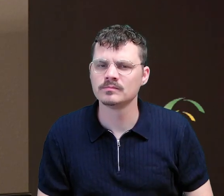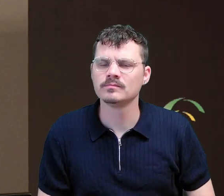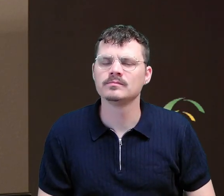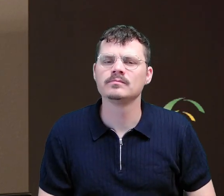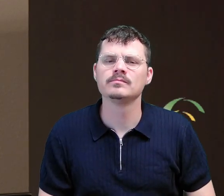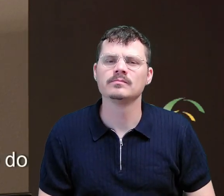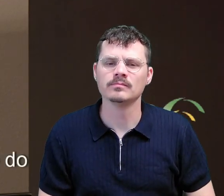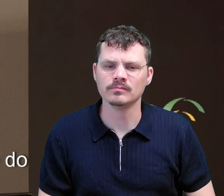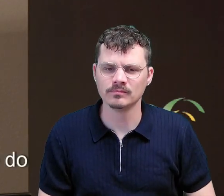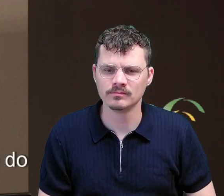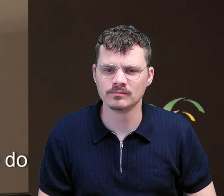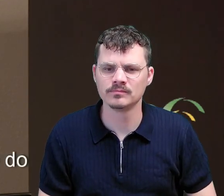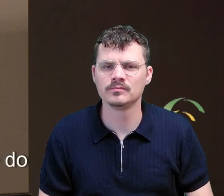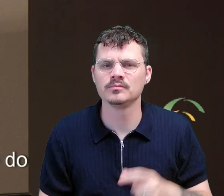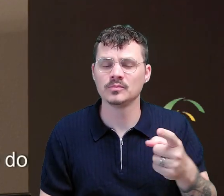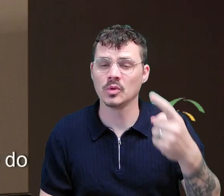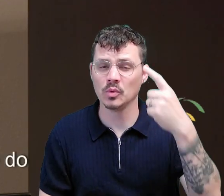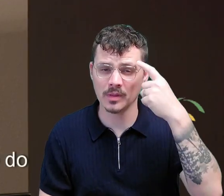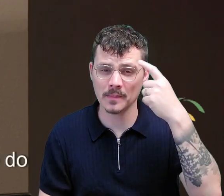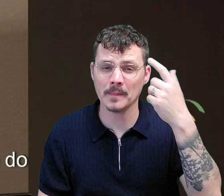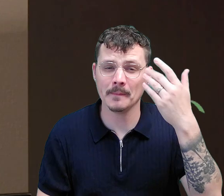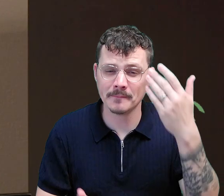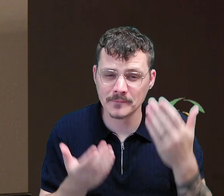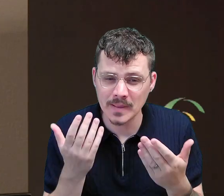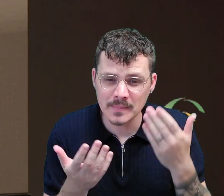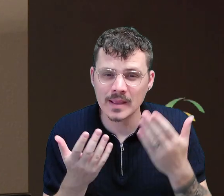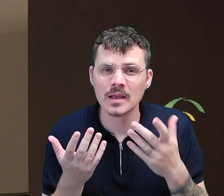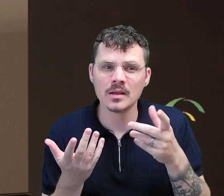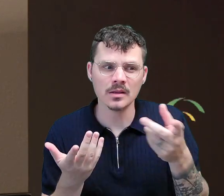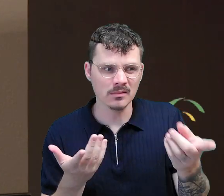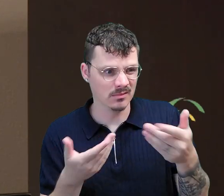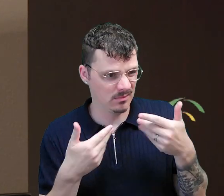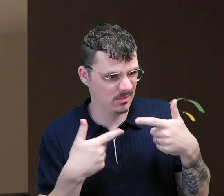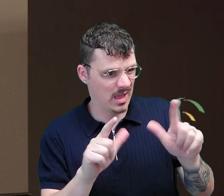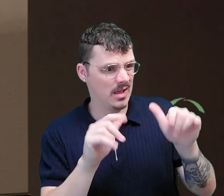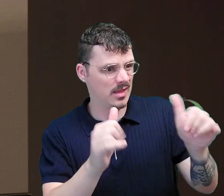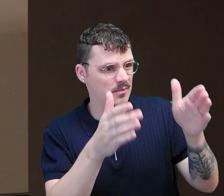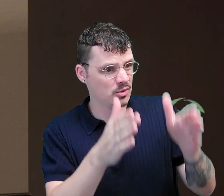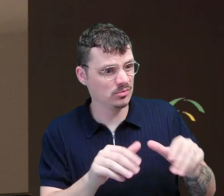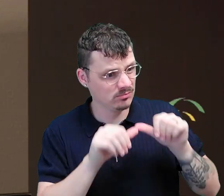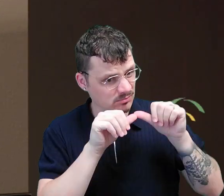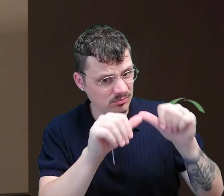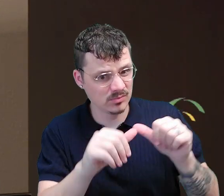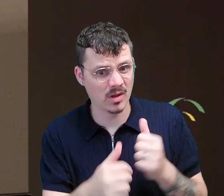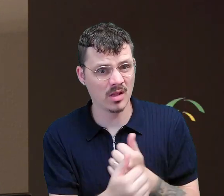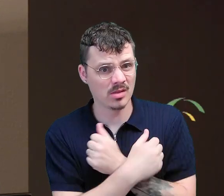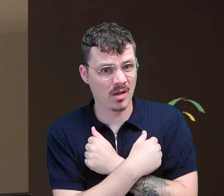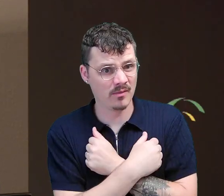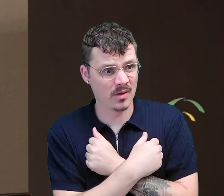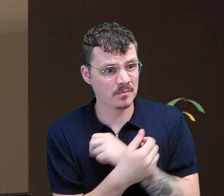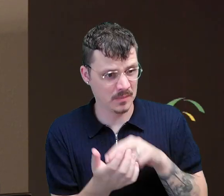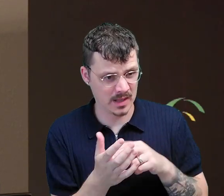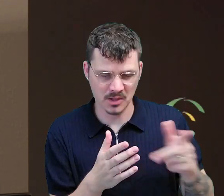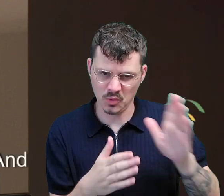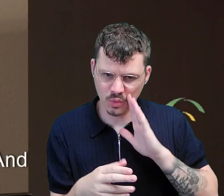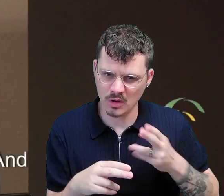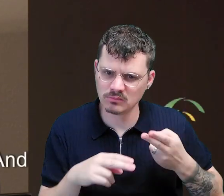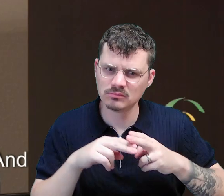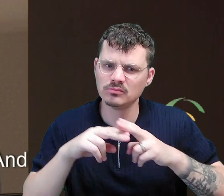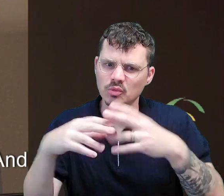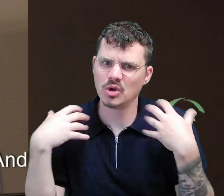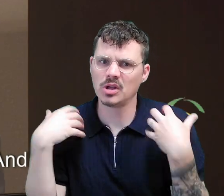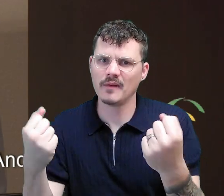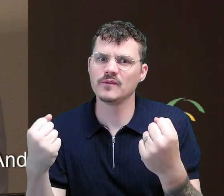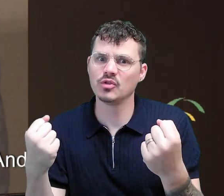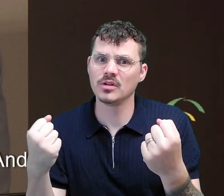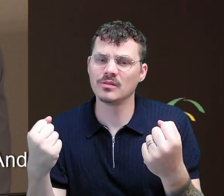Oh, you're thinking that maybe getting to do something he absolutely loves will accelerate his recovery? Well, I think